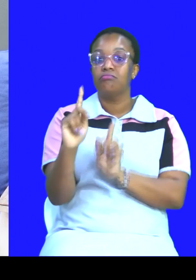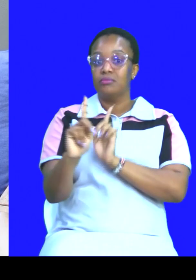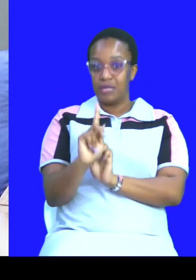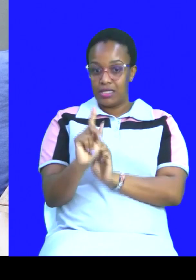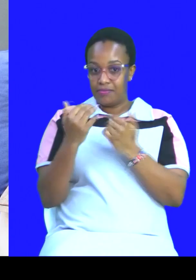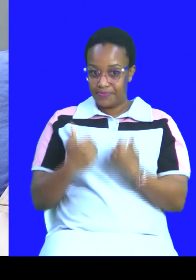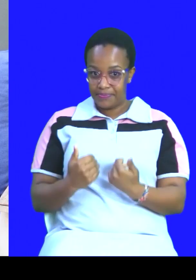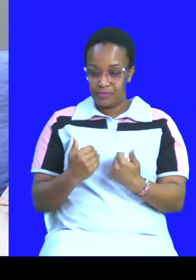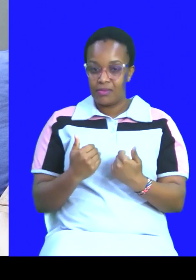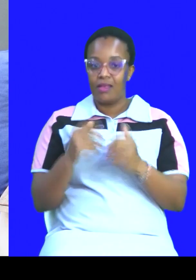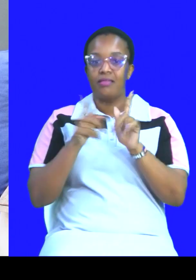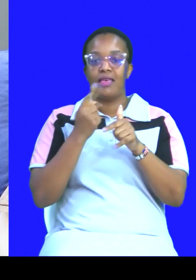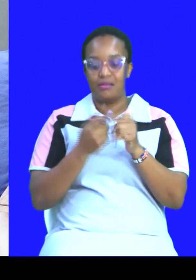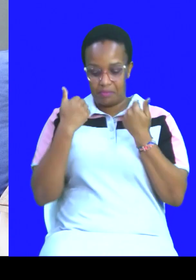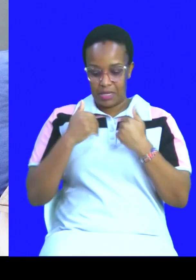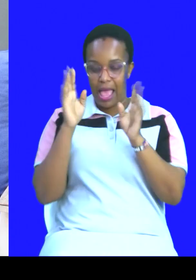I give them the